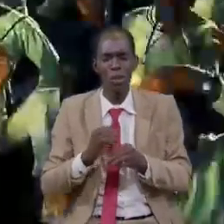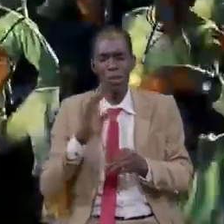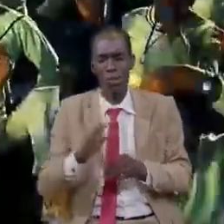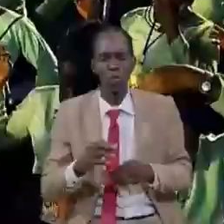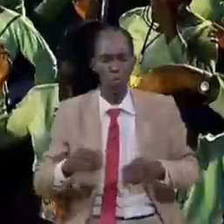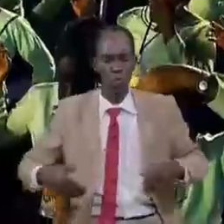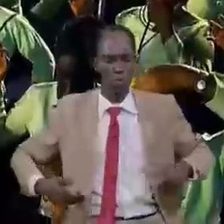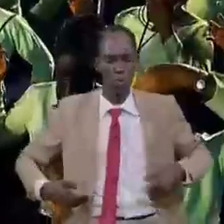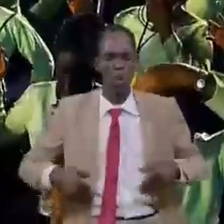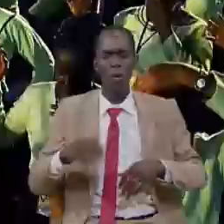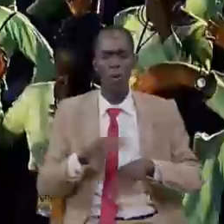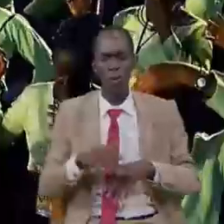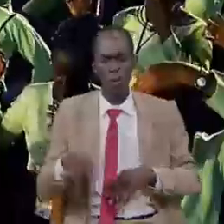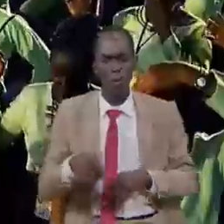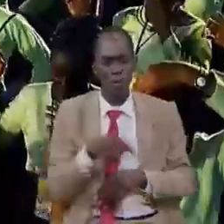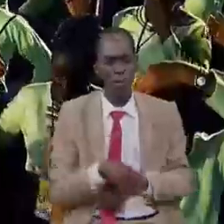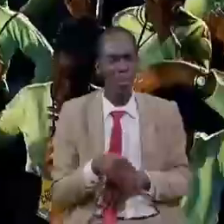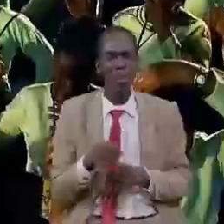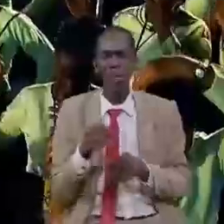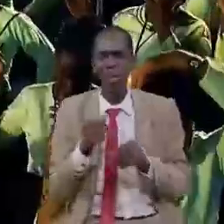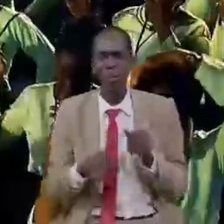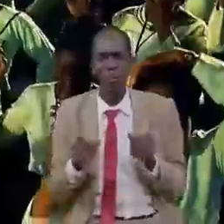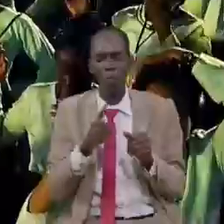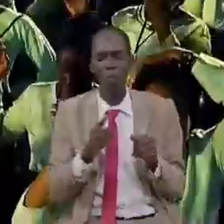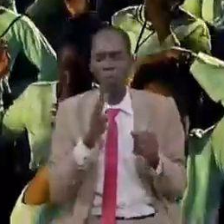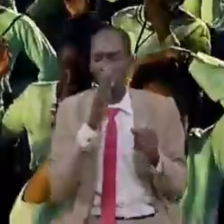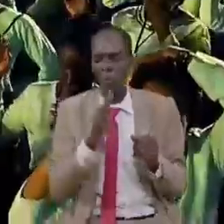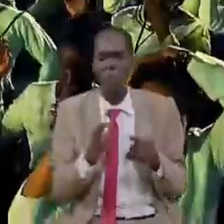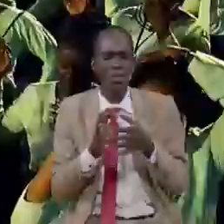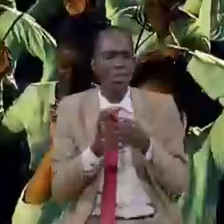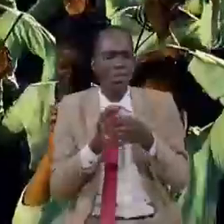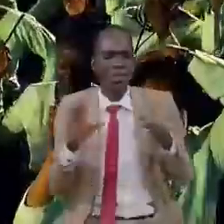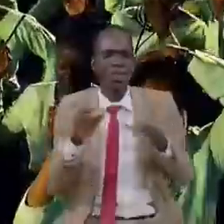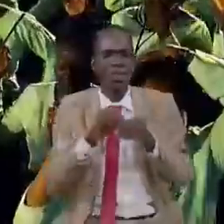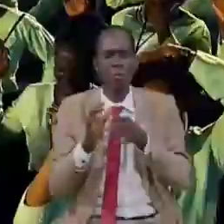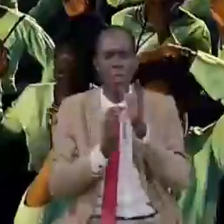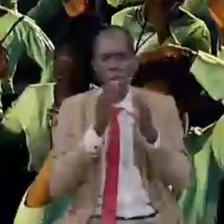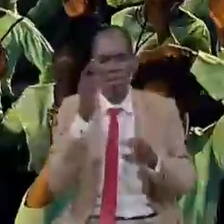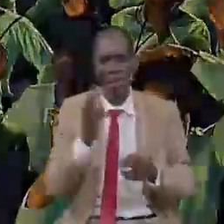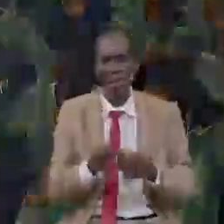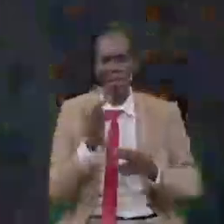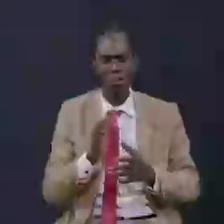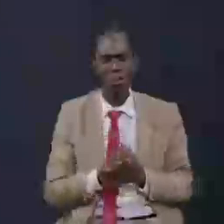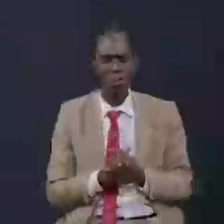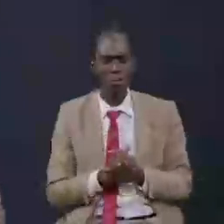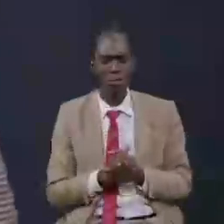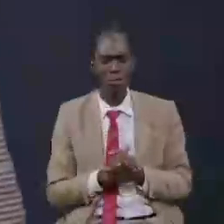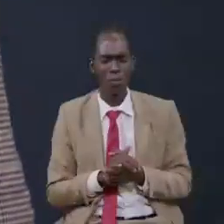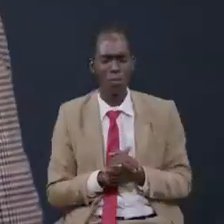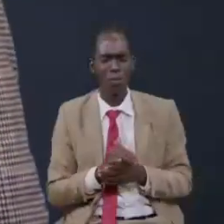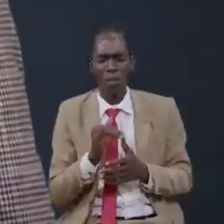knees, ankle, be released in Jesus' name. I pronounce